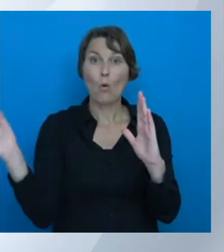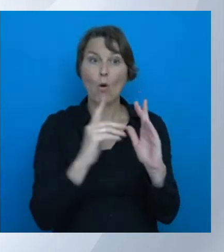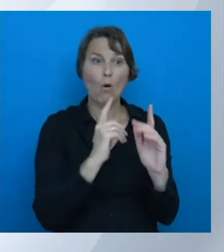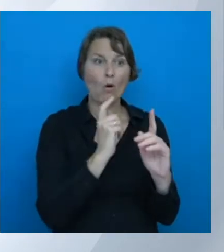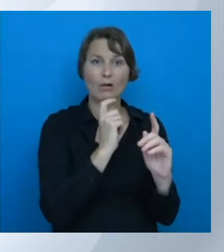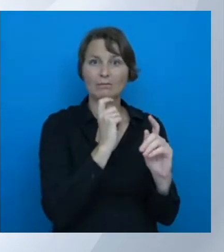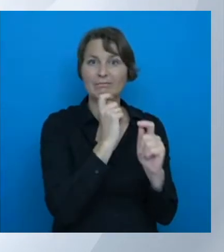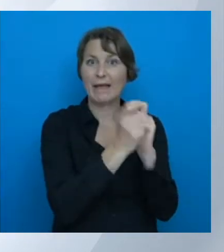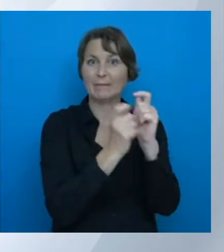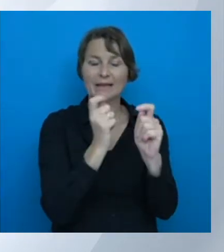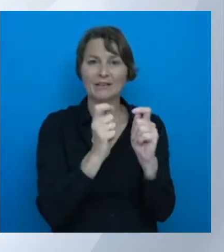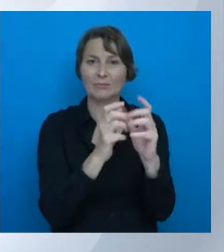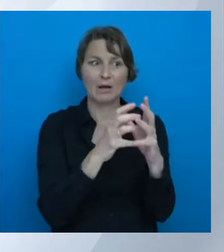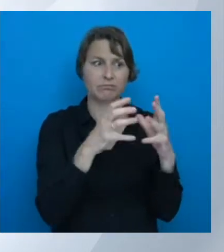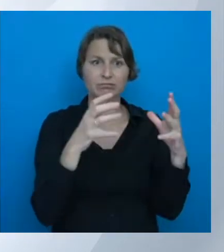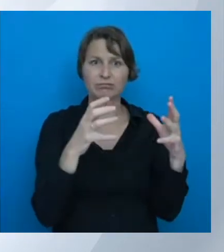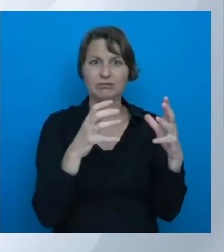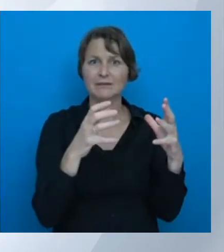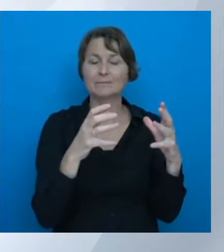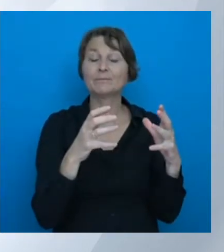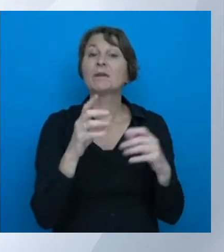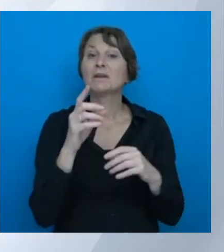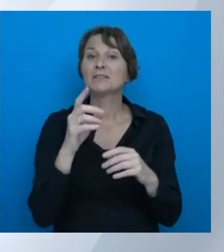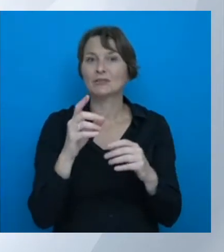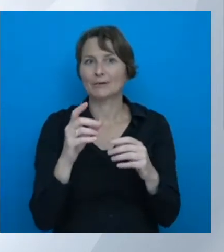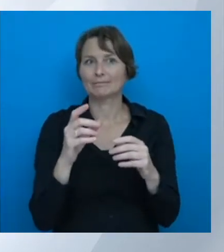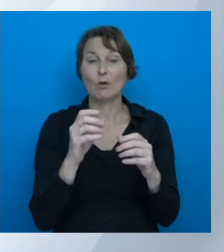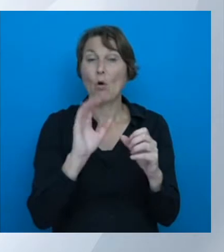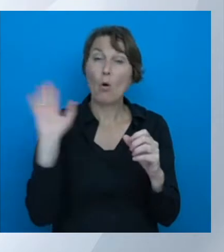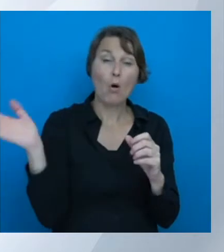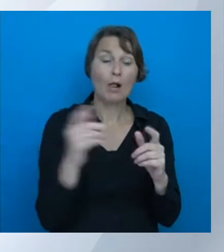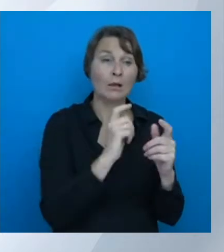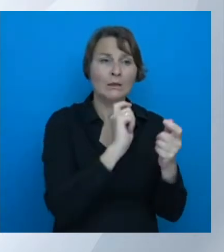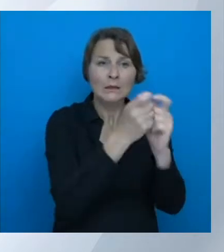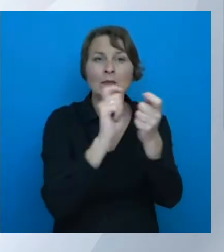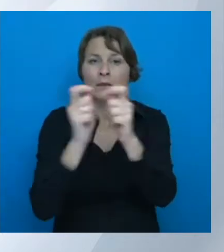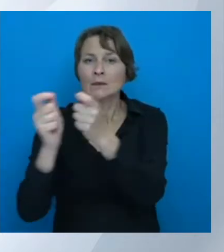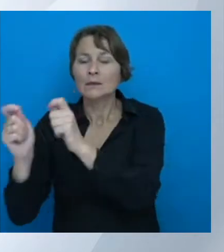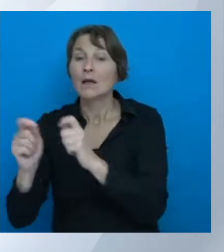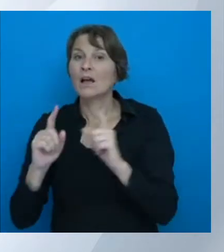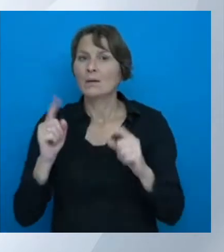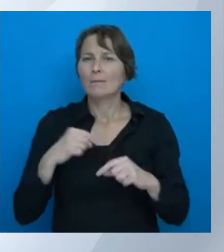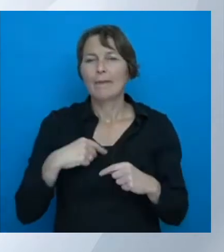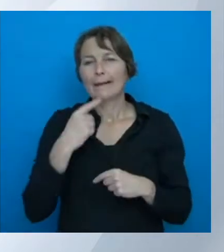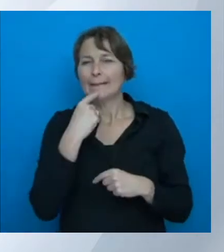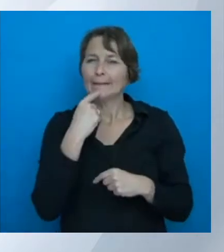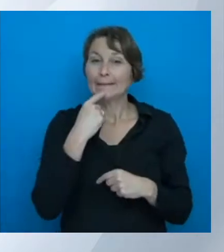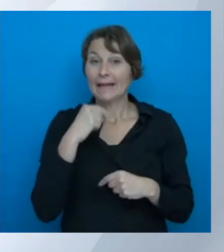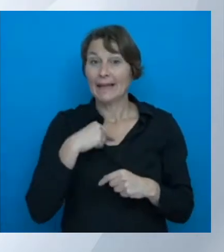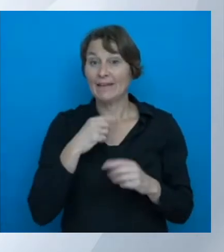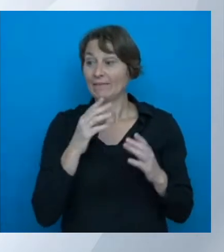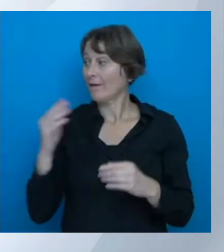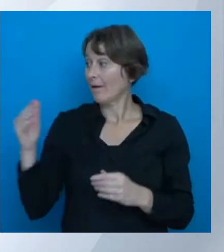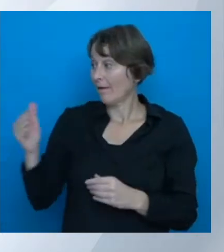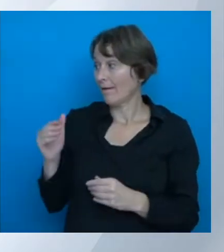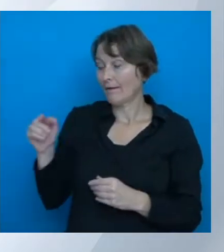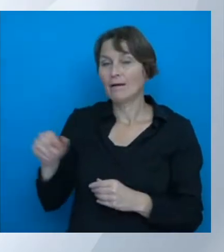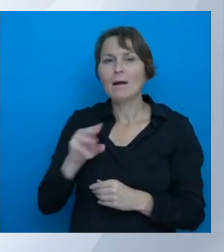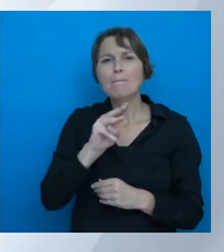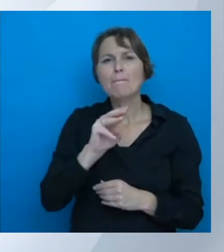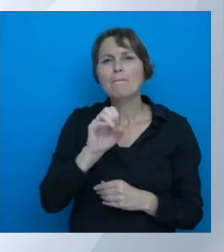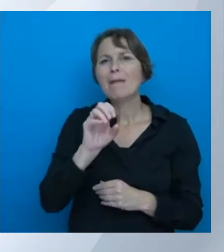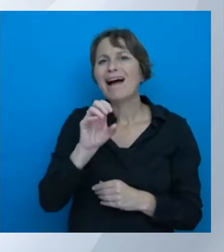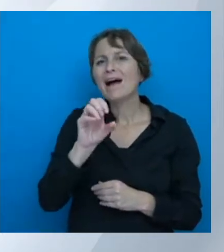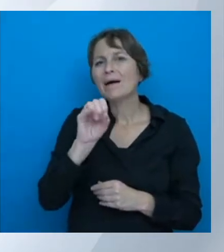of microservices, I can scale depending what portion of the application needs scaling. So for example, I will show you in